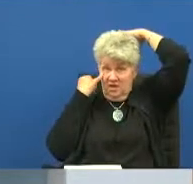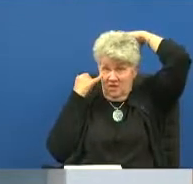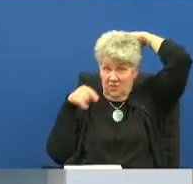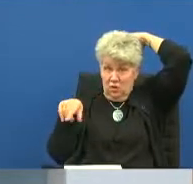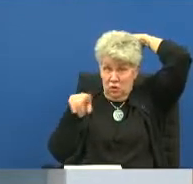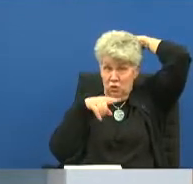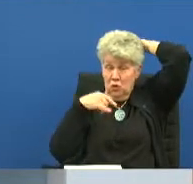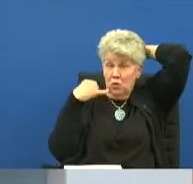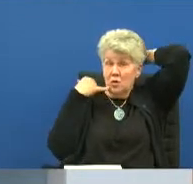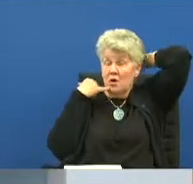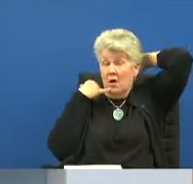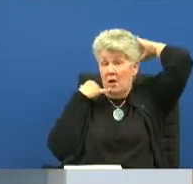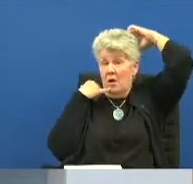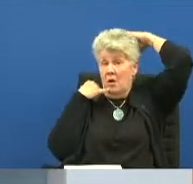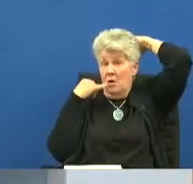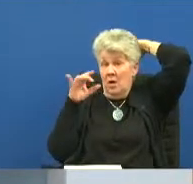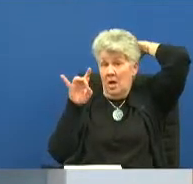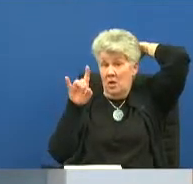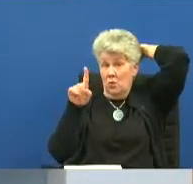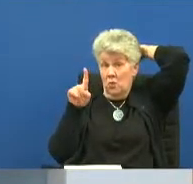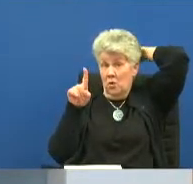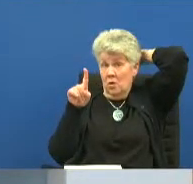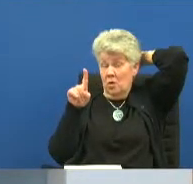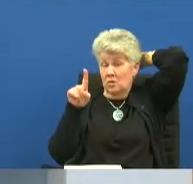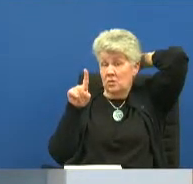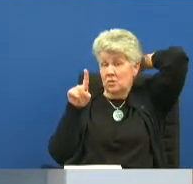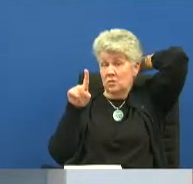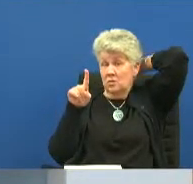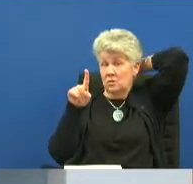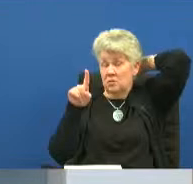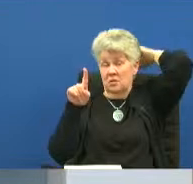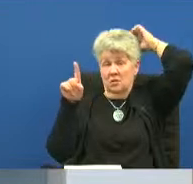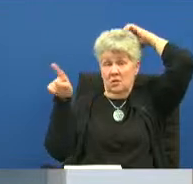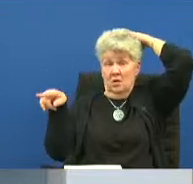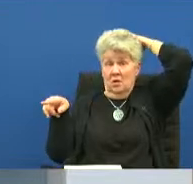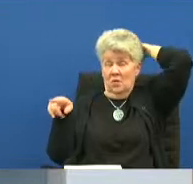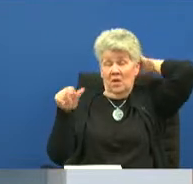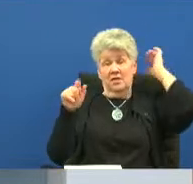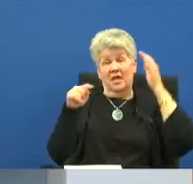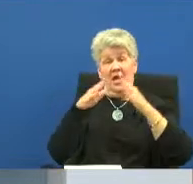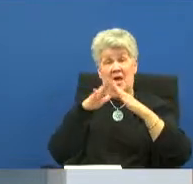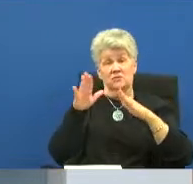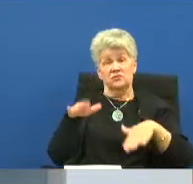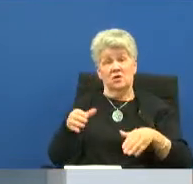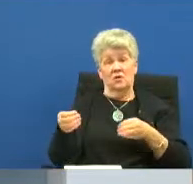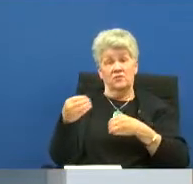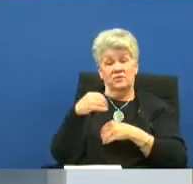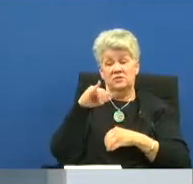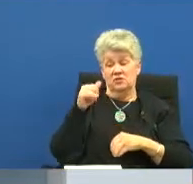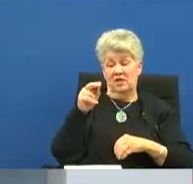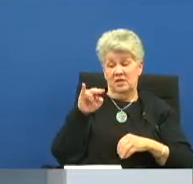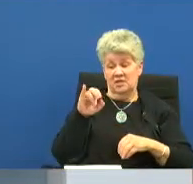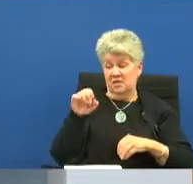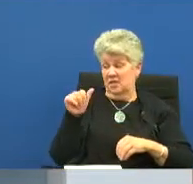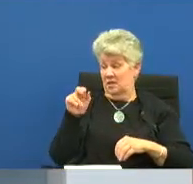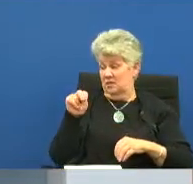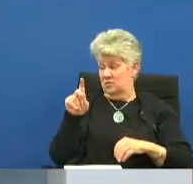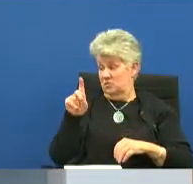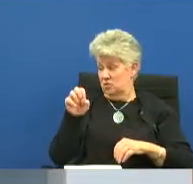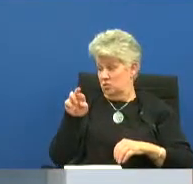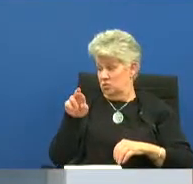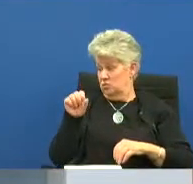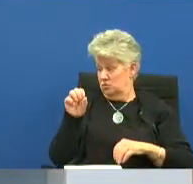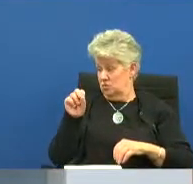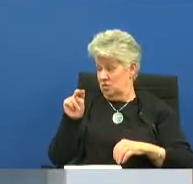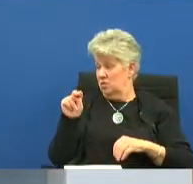to call anyone over at the housing office, Janie Anderson, any of the